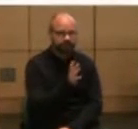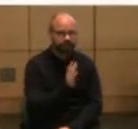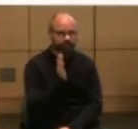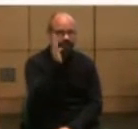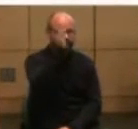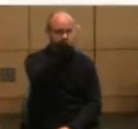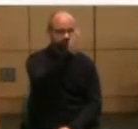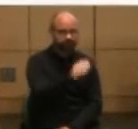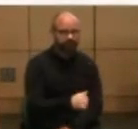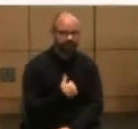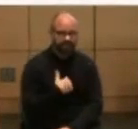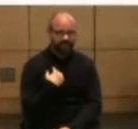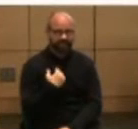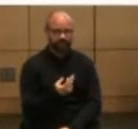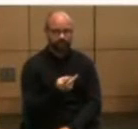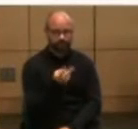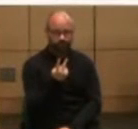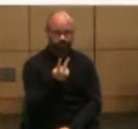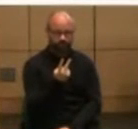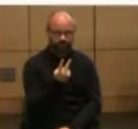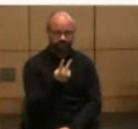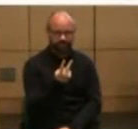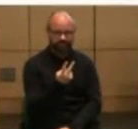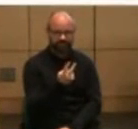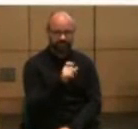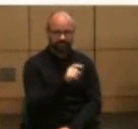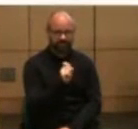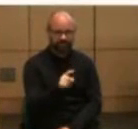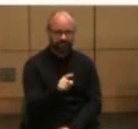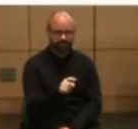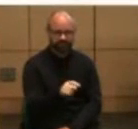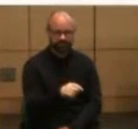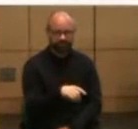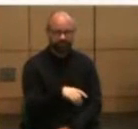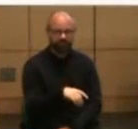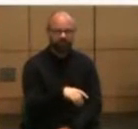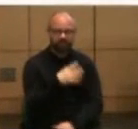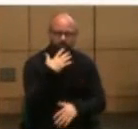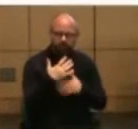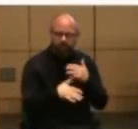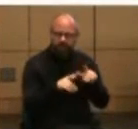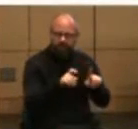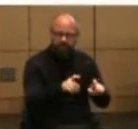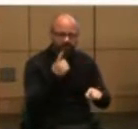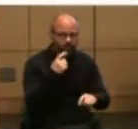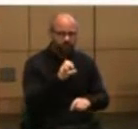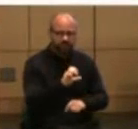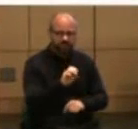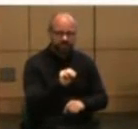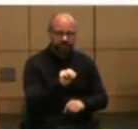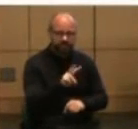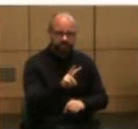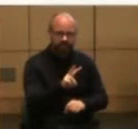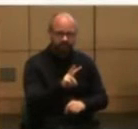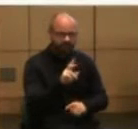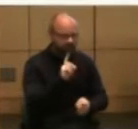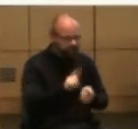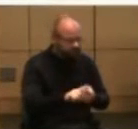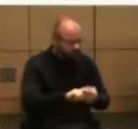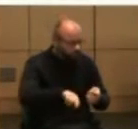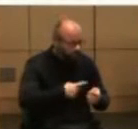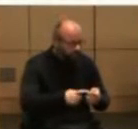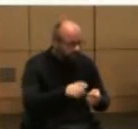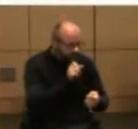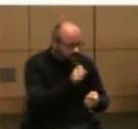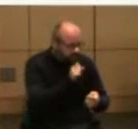I have 2 quick questions. One is, what's the upper age limit that you can do the blood tests for the CMV, the